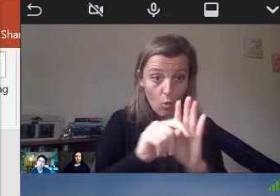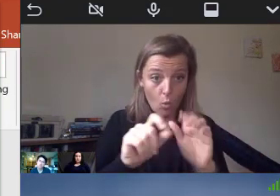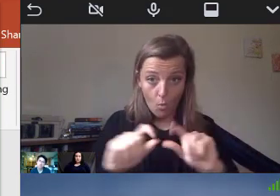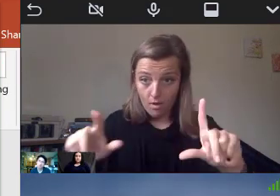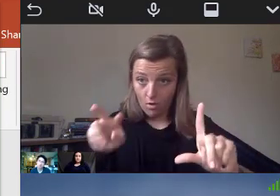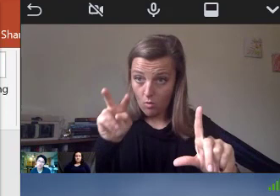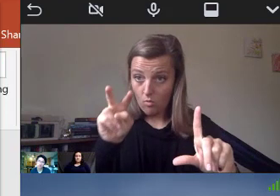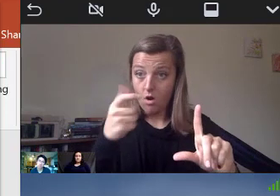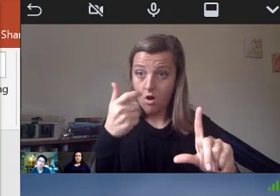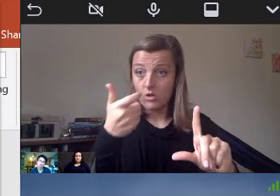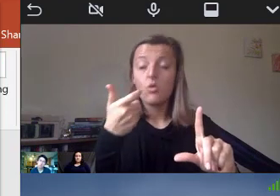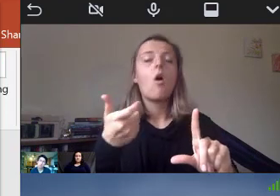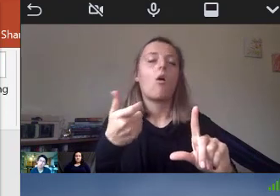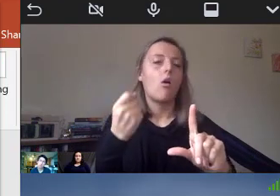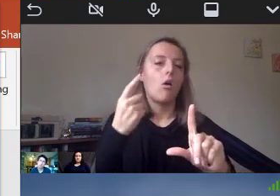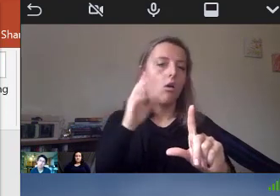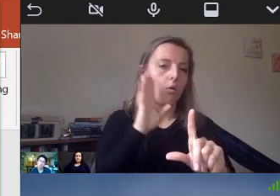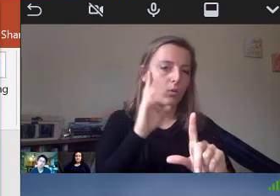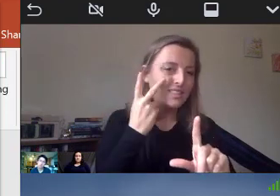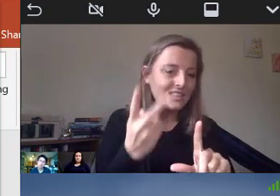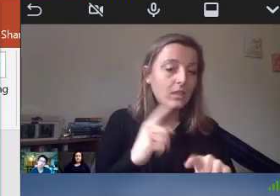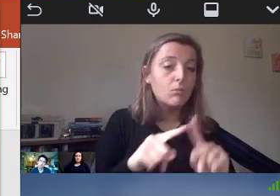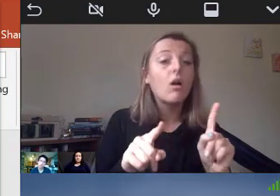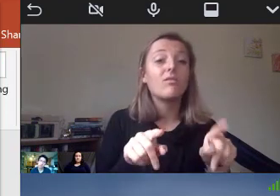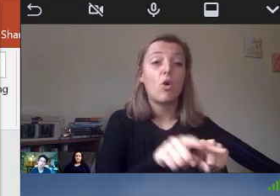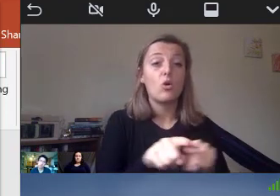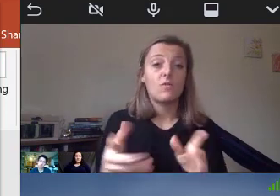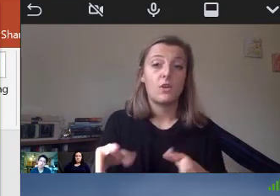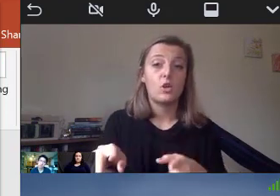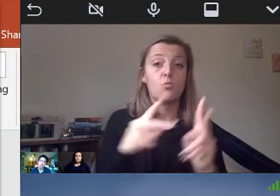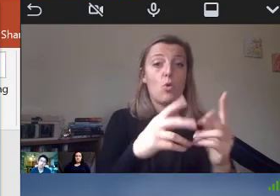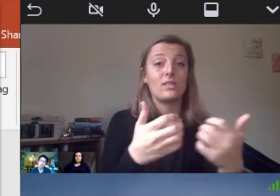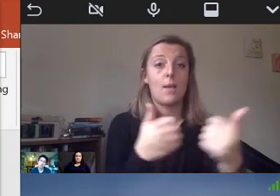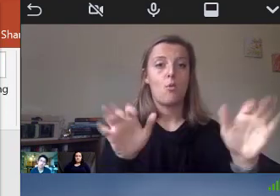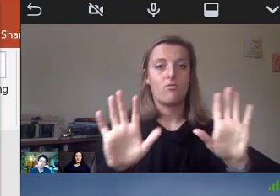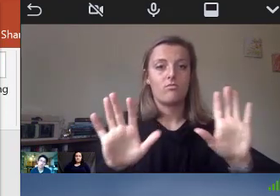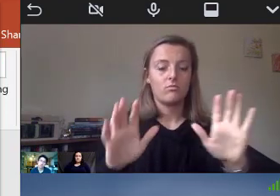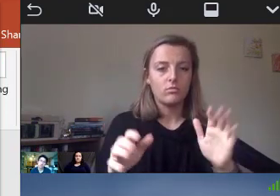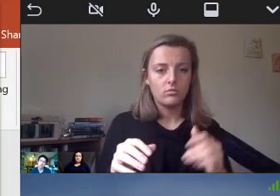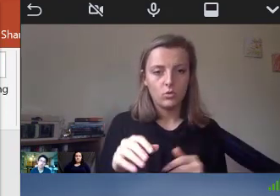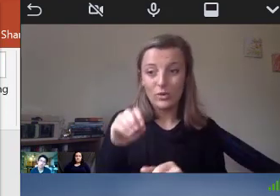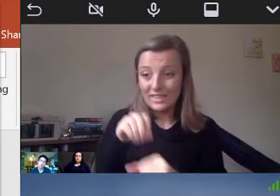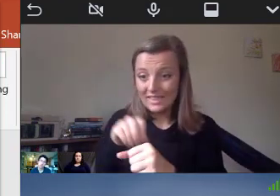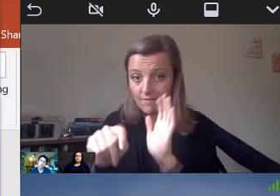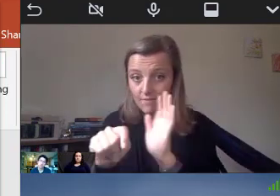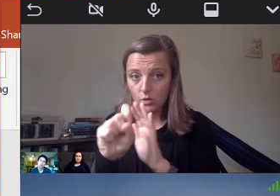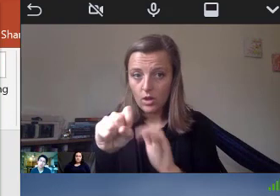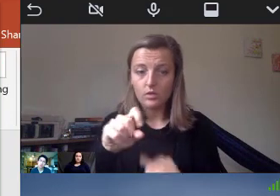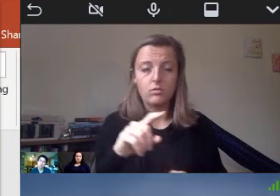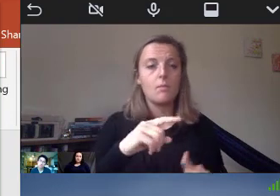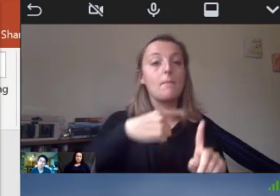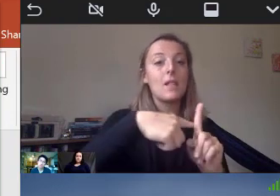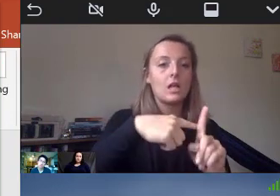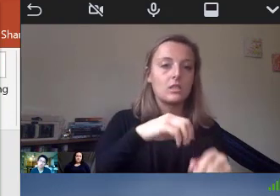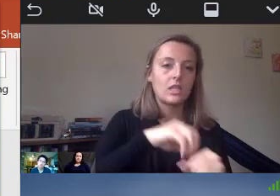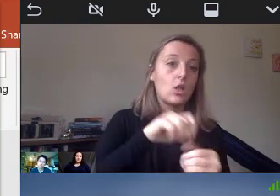but they're also posted separately because you may want to see it outside of the video. So either in the notes or...